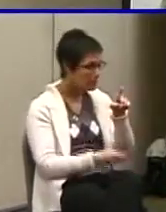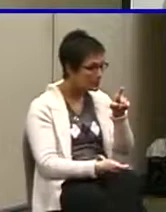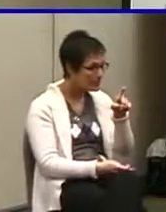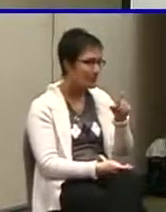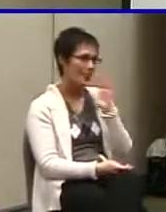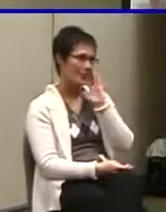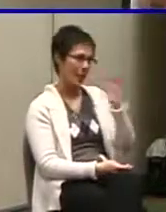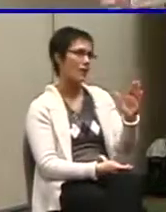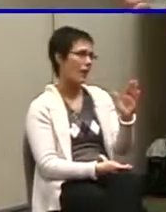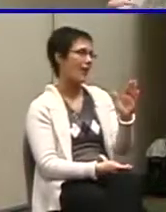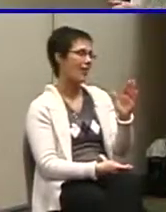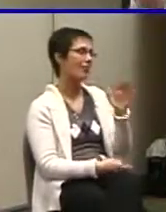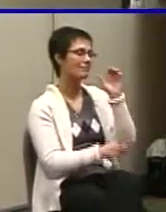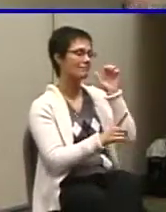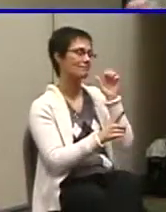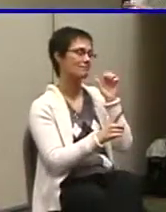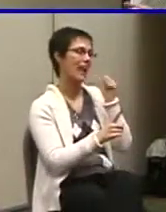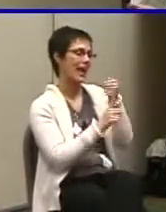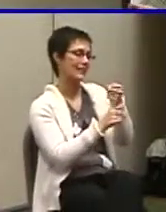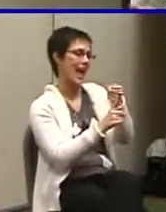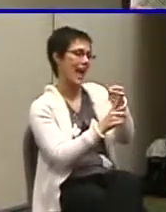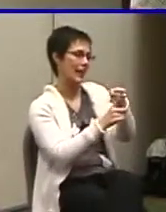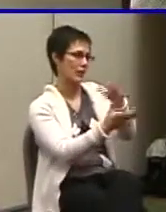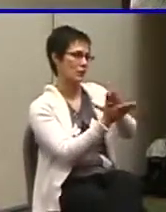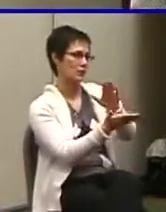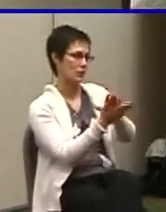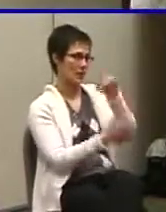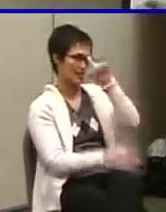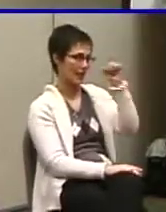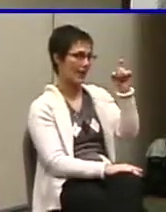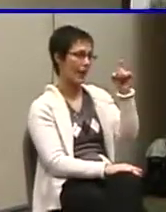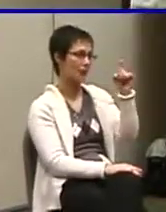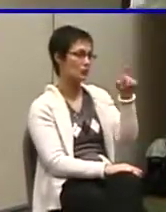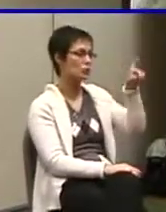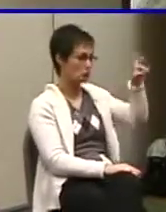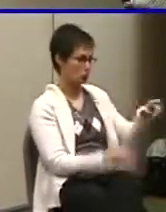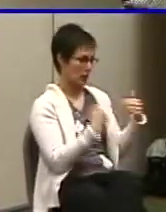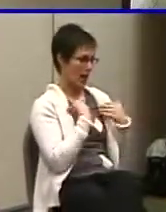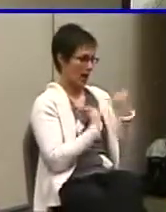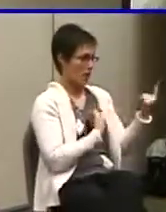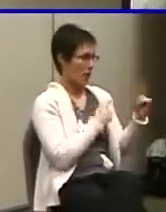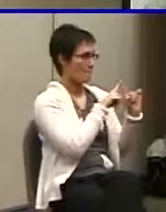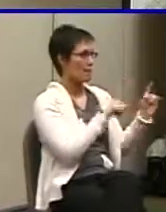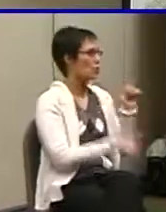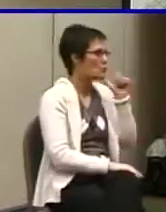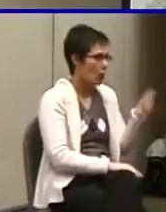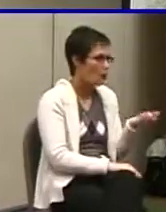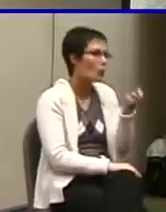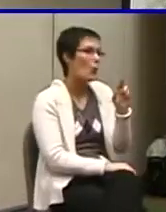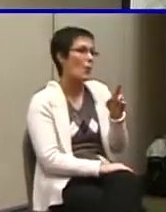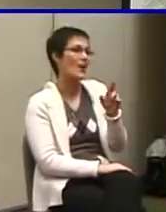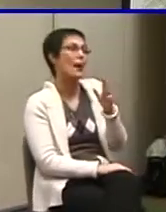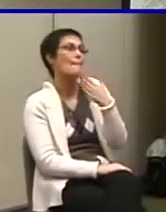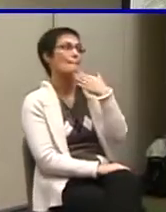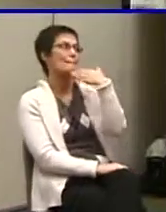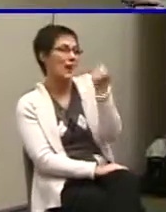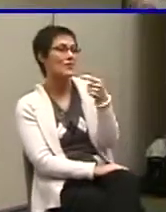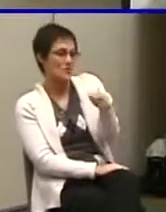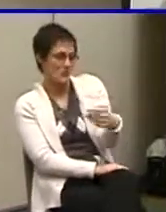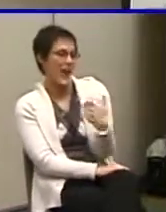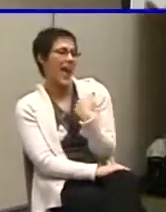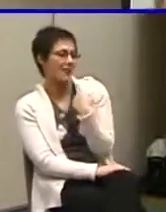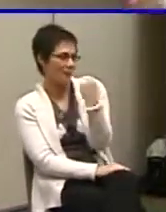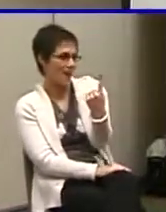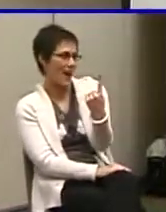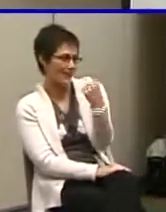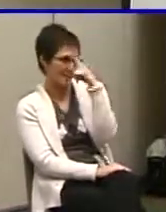do is go after you that you should have had one and you didn't develop one, or even better, you've got one. Okay, because the